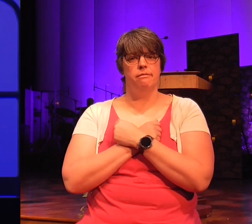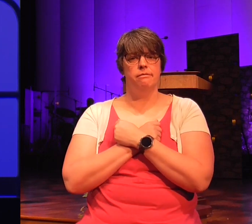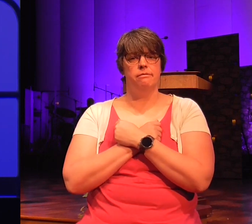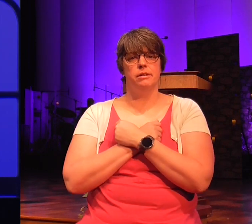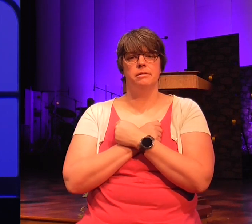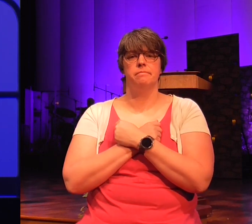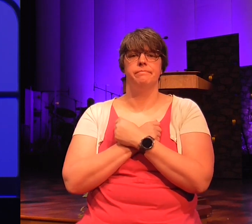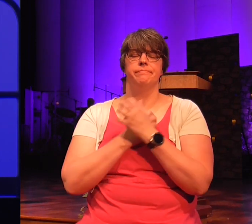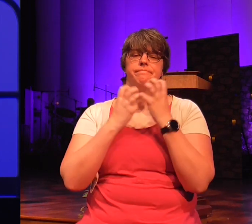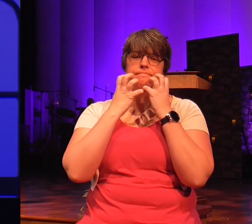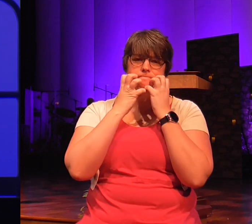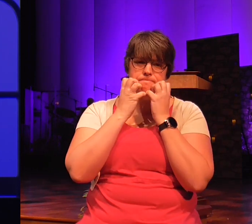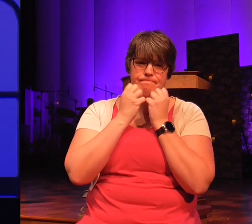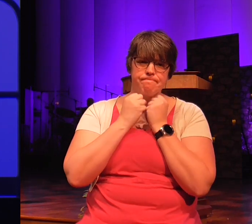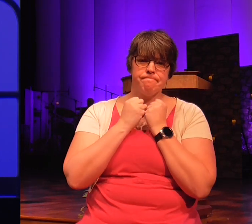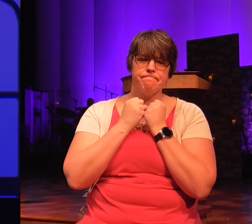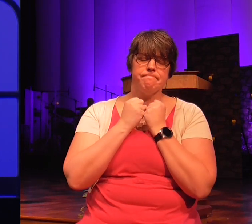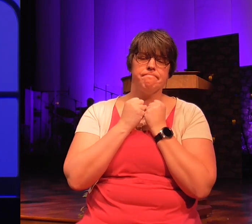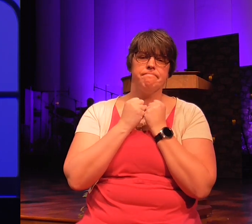compassion,